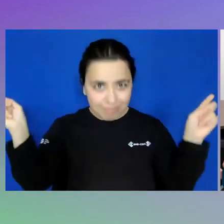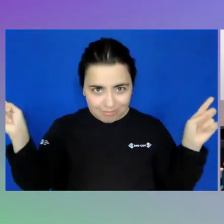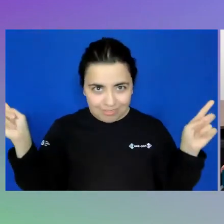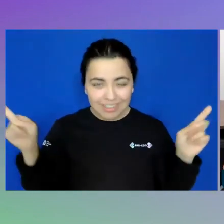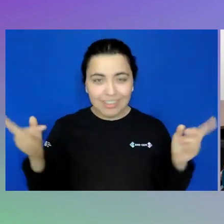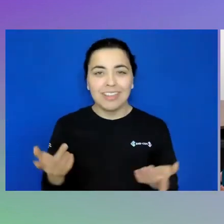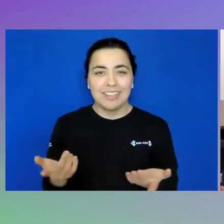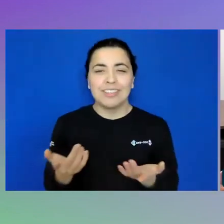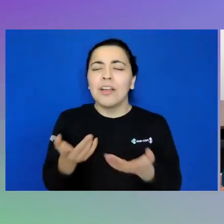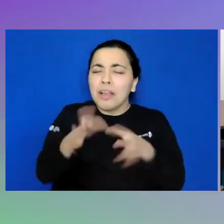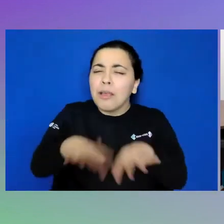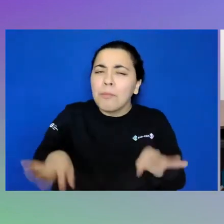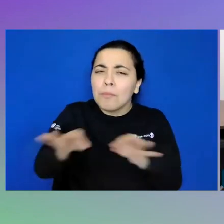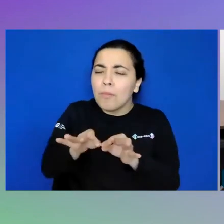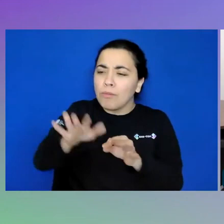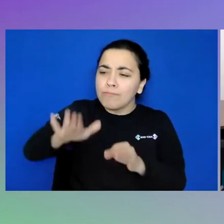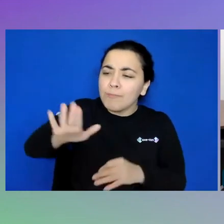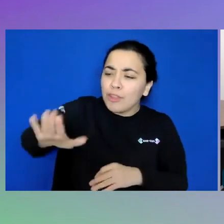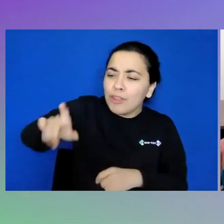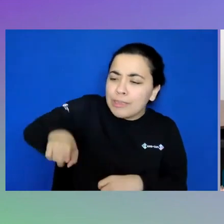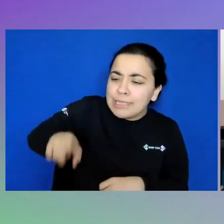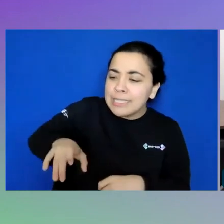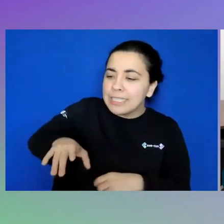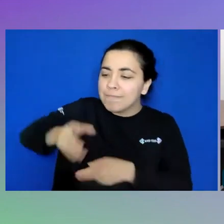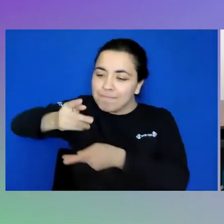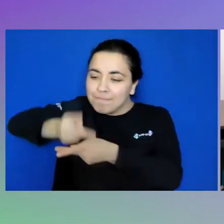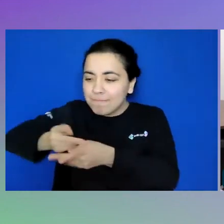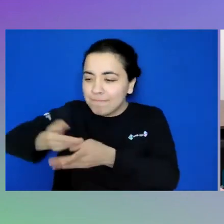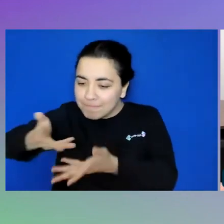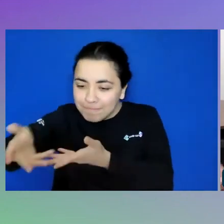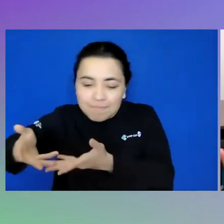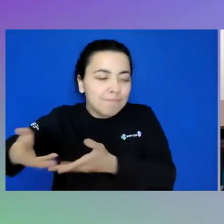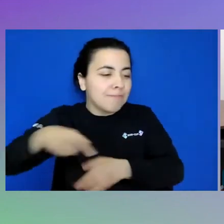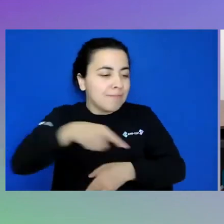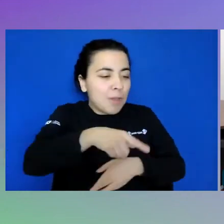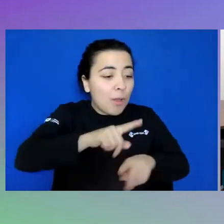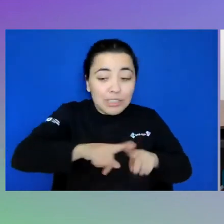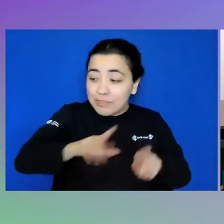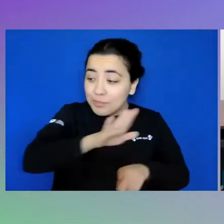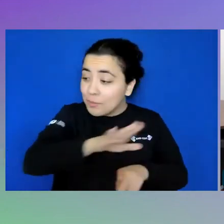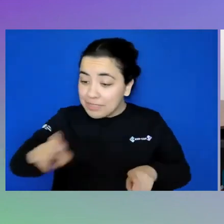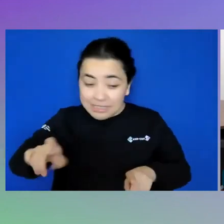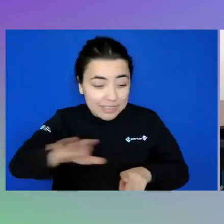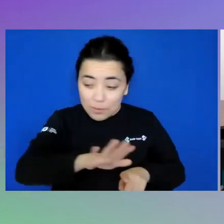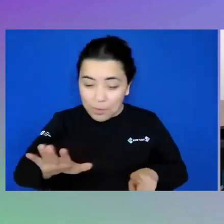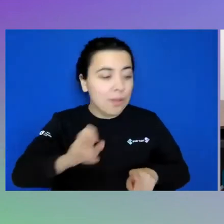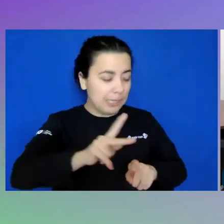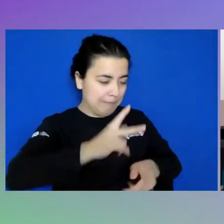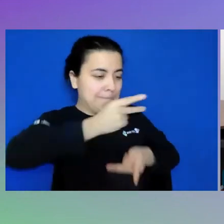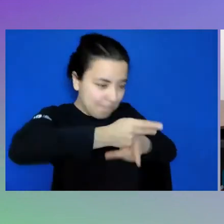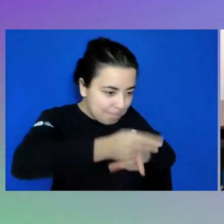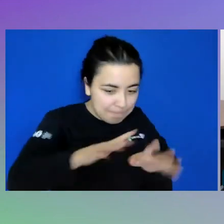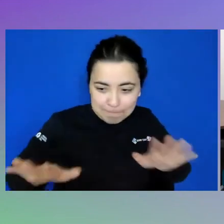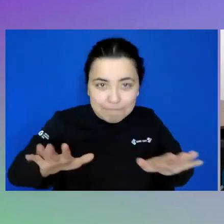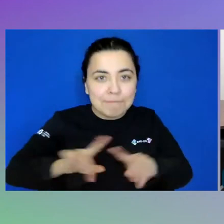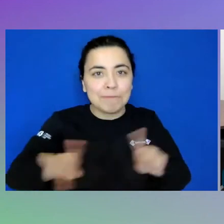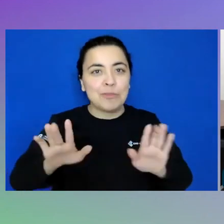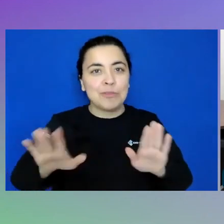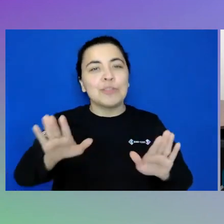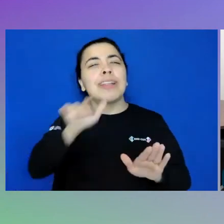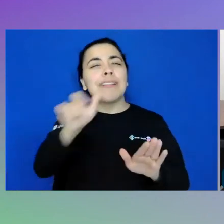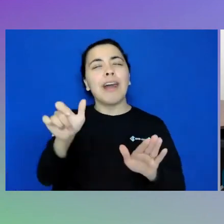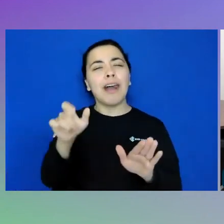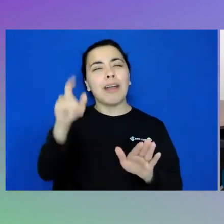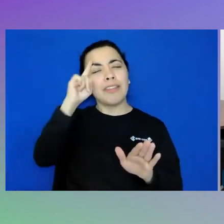care for the child how they are. It's important to care for your team how it is, and not be prescribing a certain path